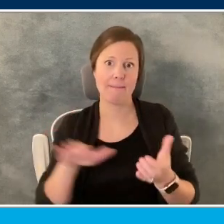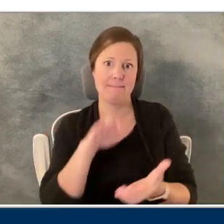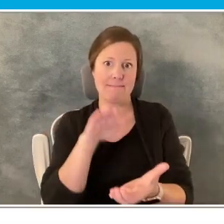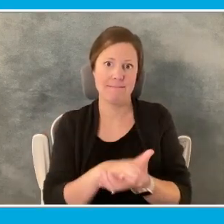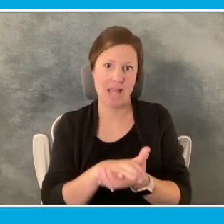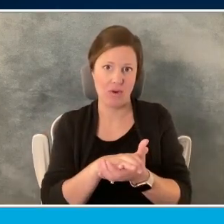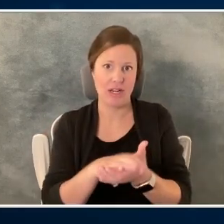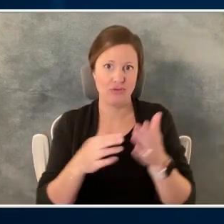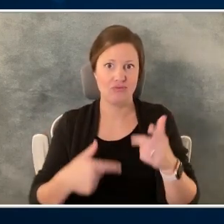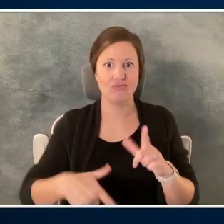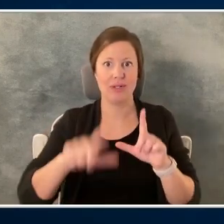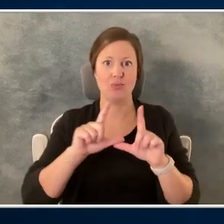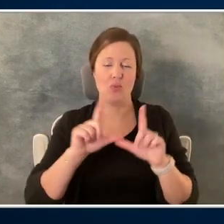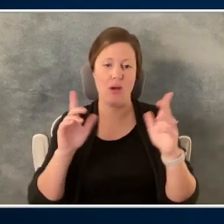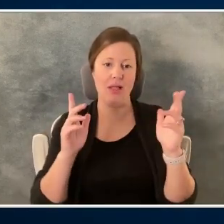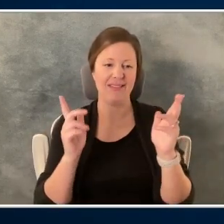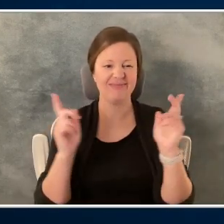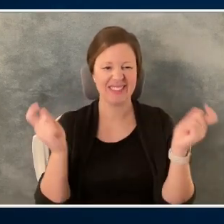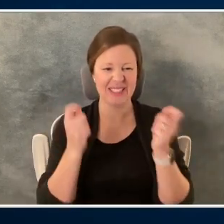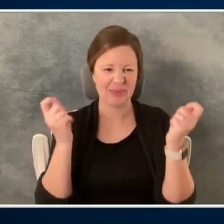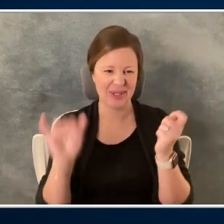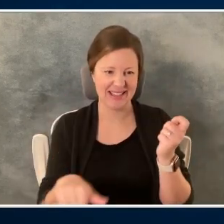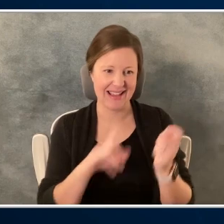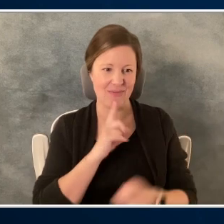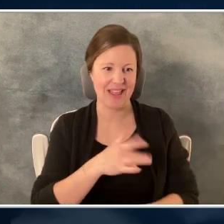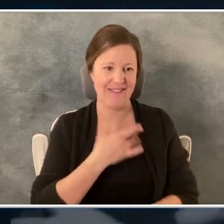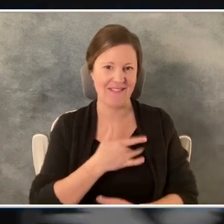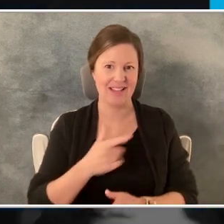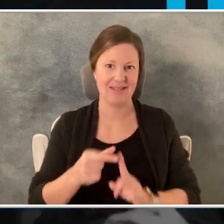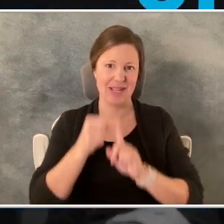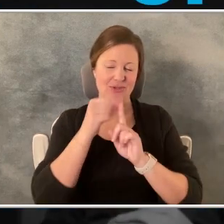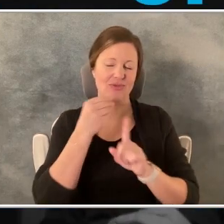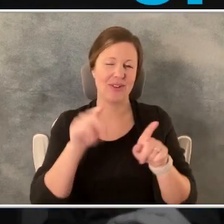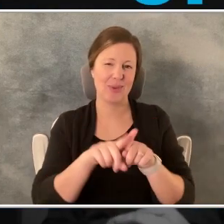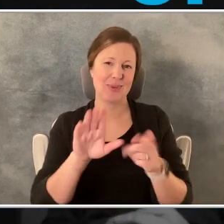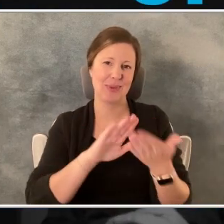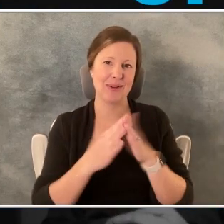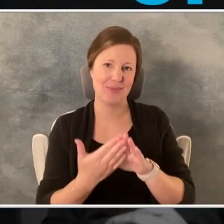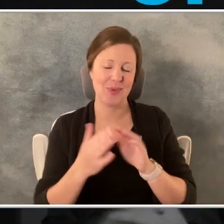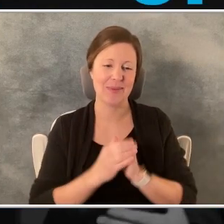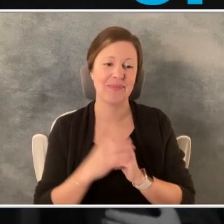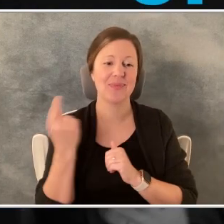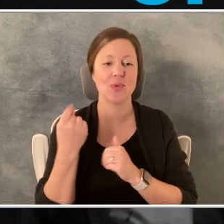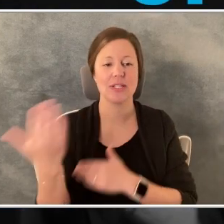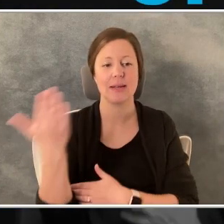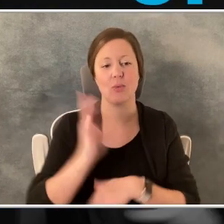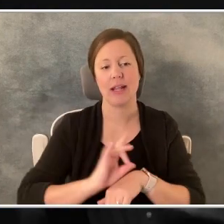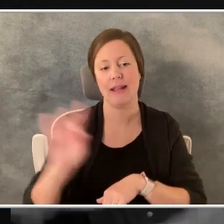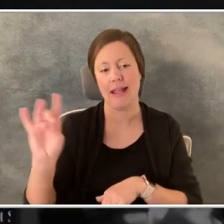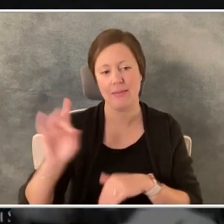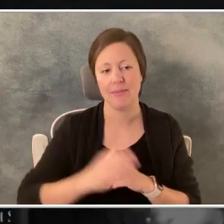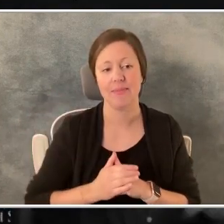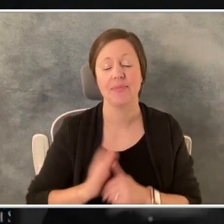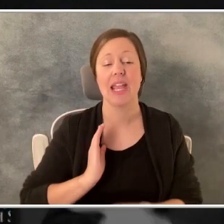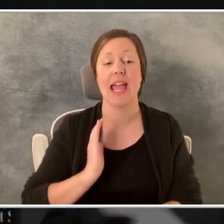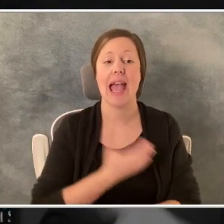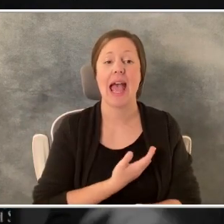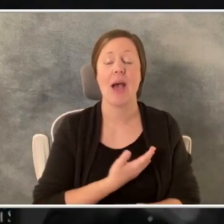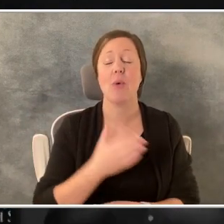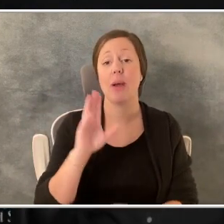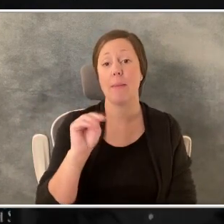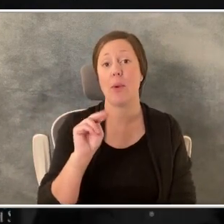the community of supporters letting her know she is loved. Tuesday at 8. Subscribe to our Morning Medical Update and Open